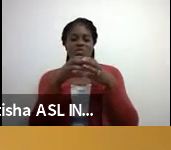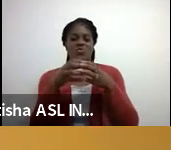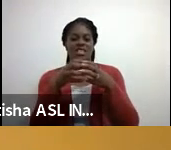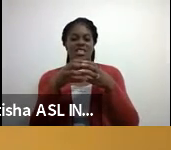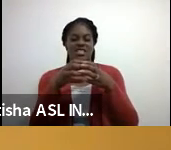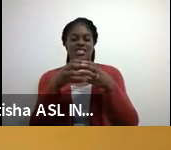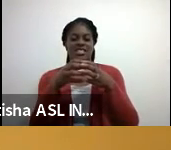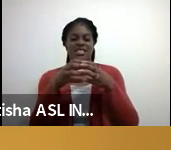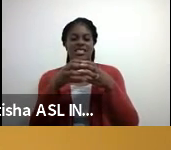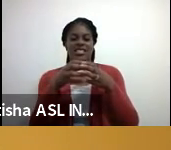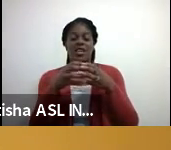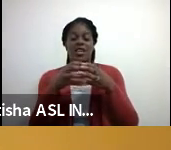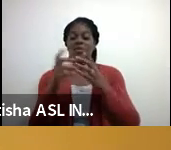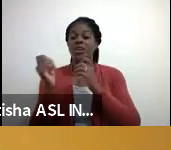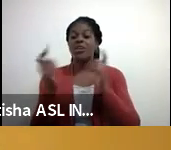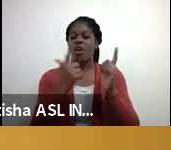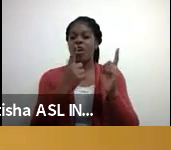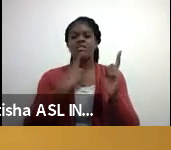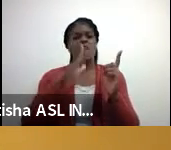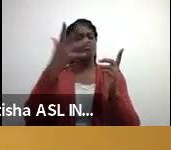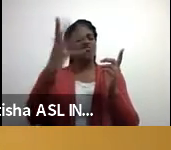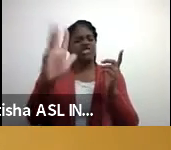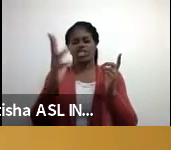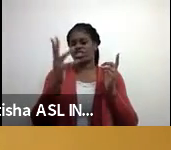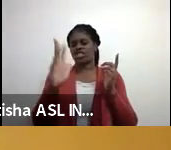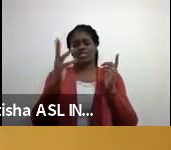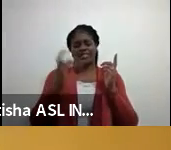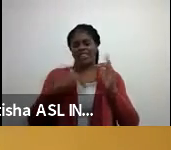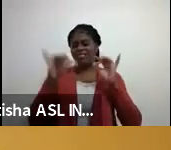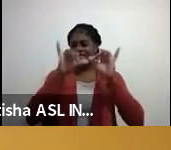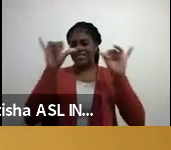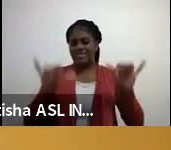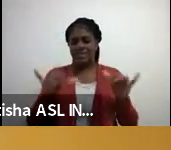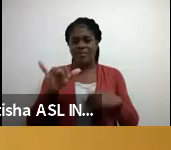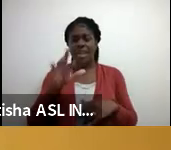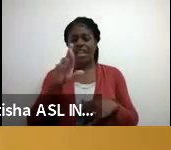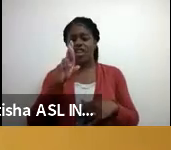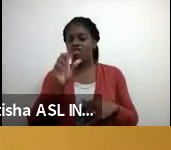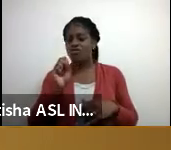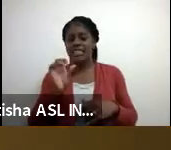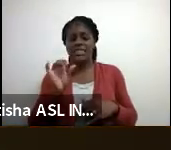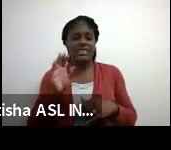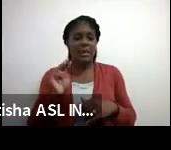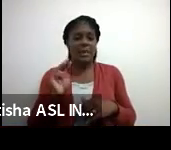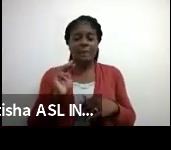all say enough of systematic racism and oppression.